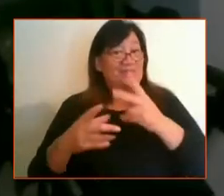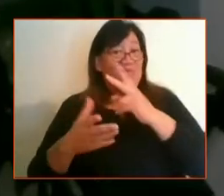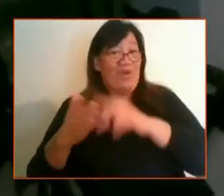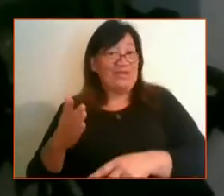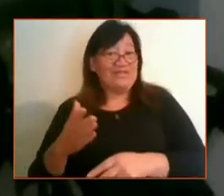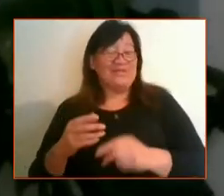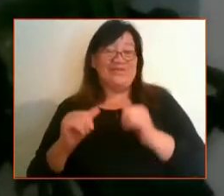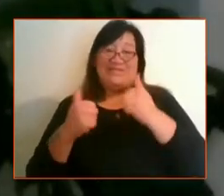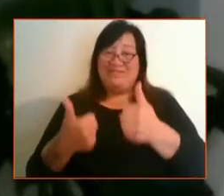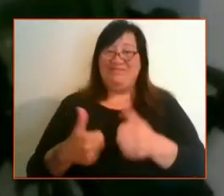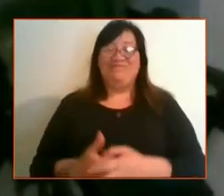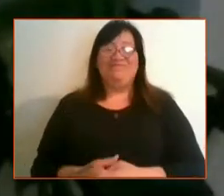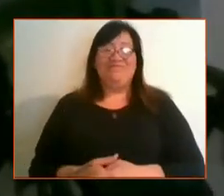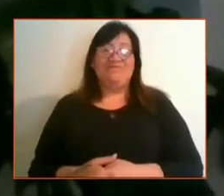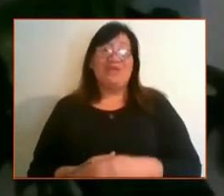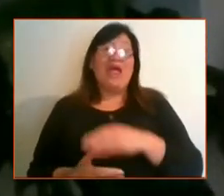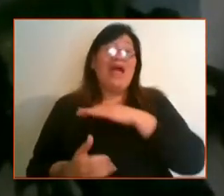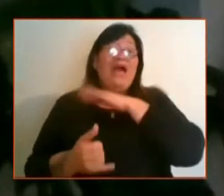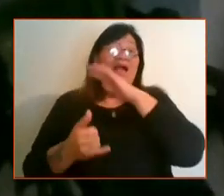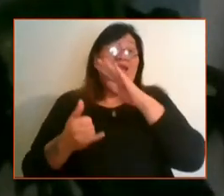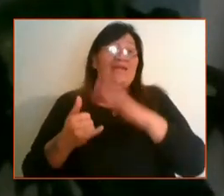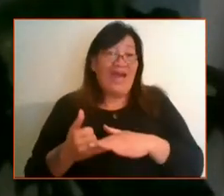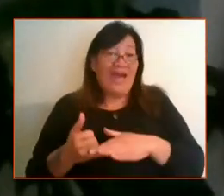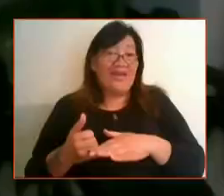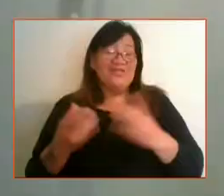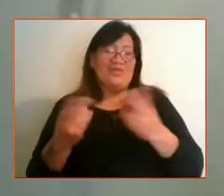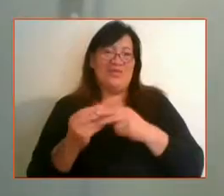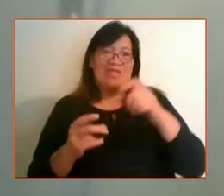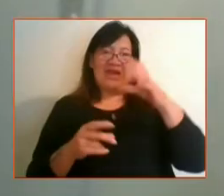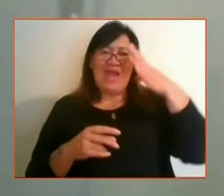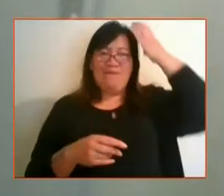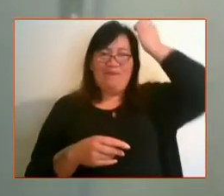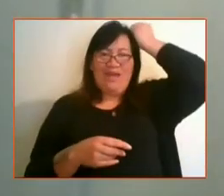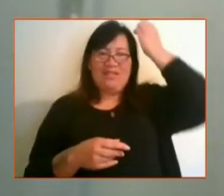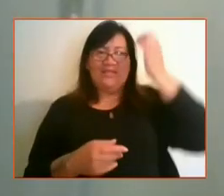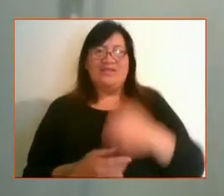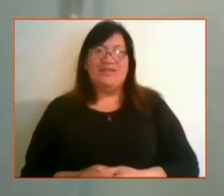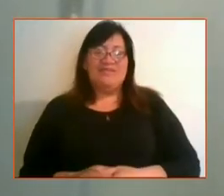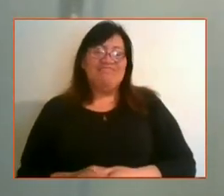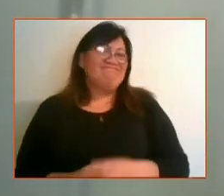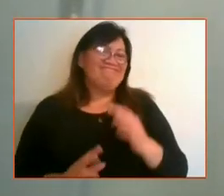to leave the last thought with you, Carmel Sepuloni. You know, I agree